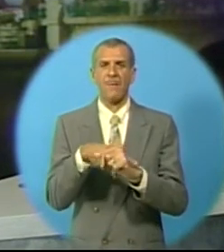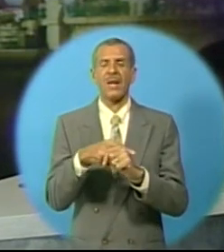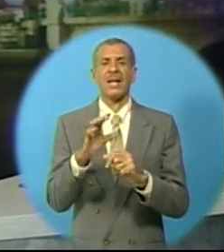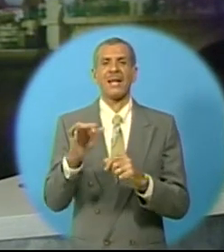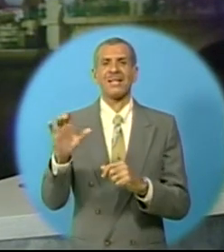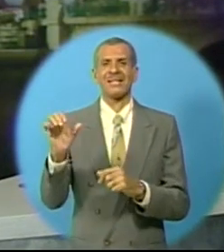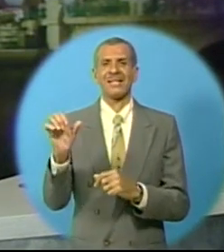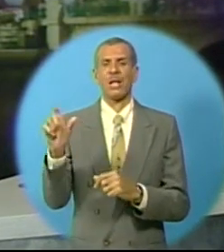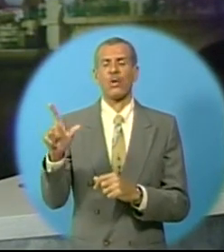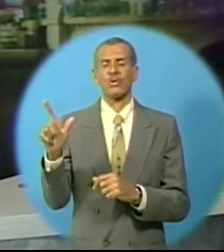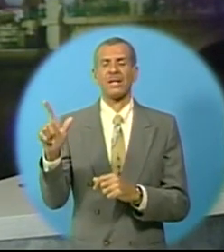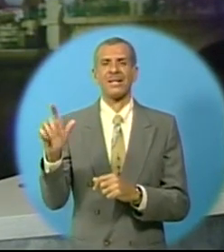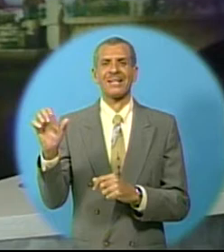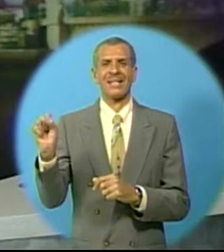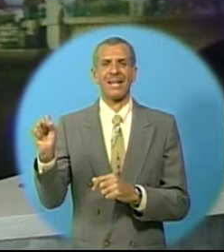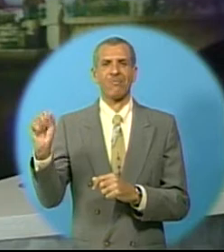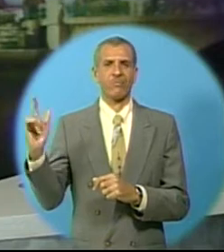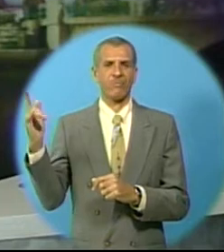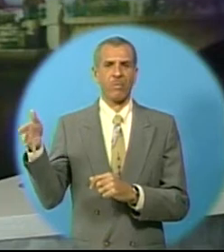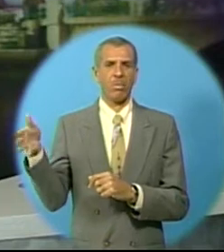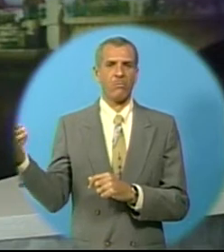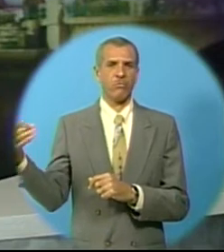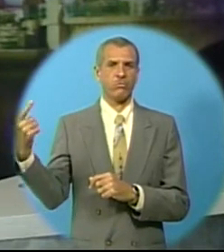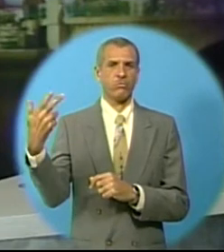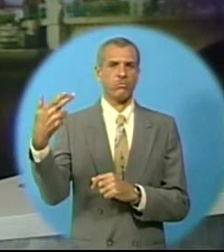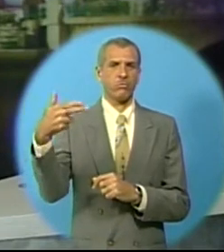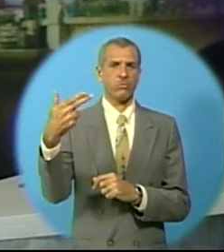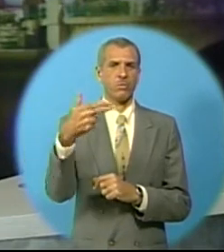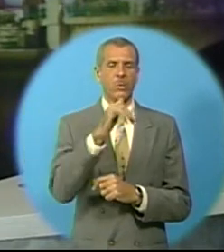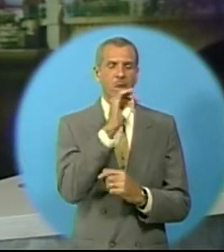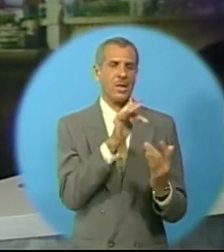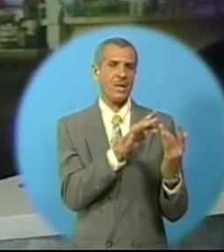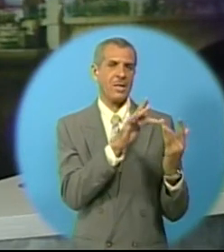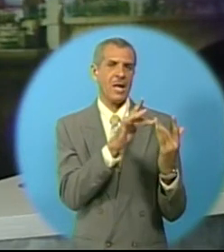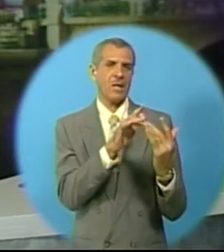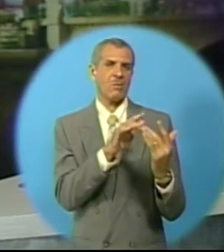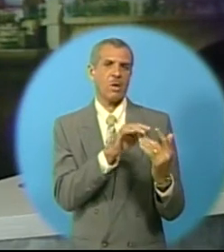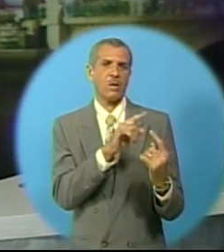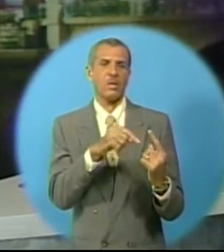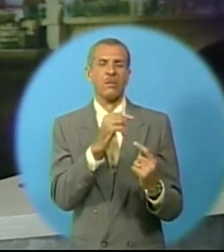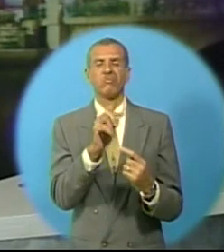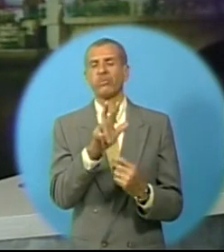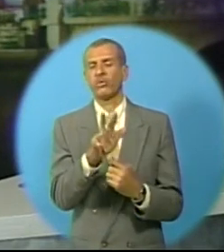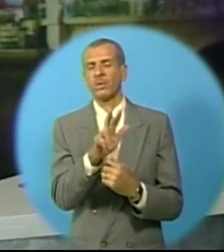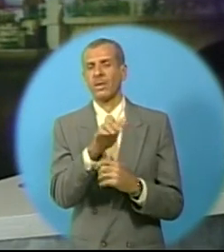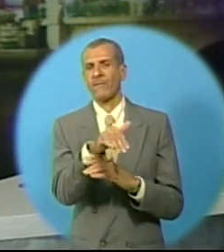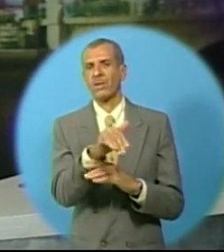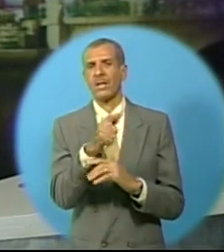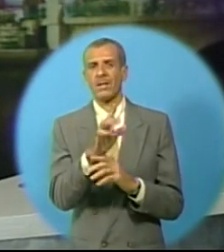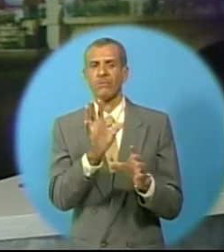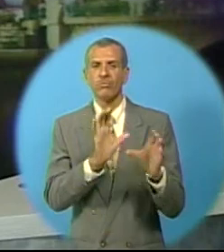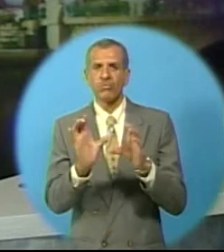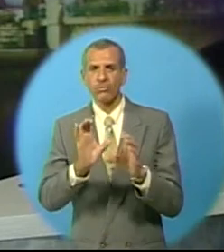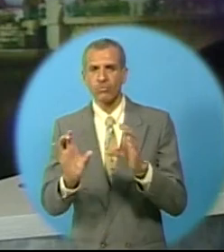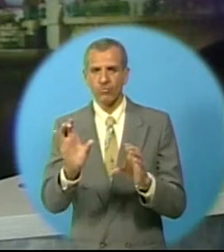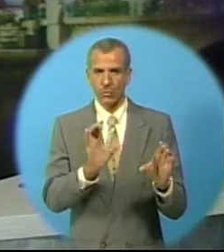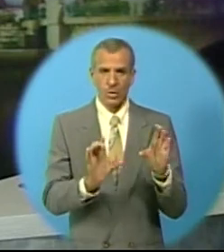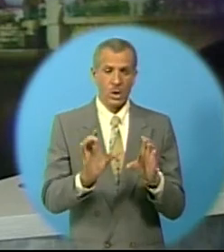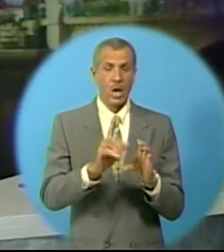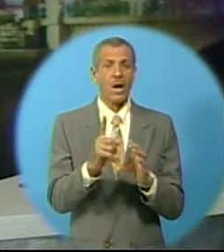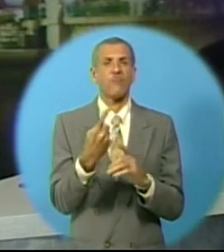Saturday, headed for Barbados, and had not been in contact with anyone since around 2 in that afternoon. The massive search was conducted,